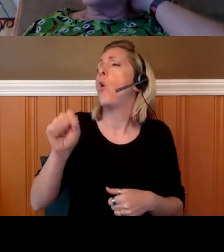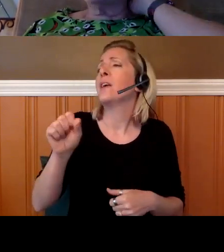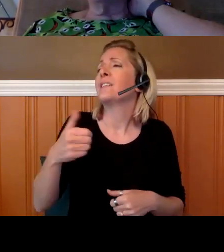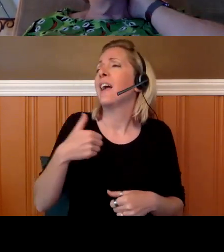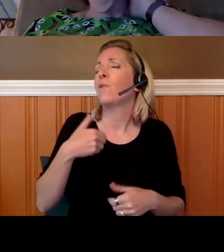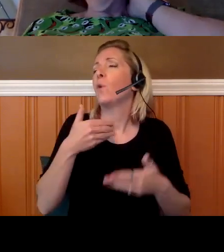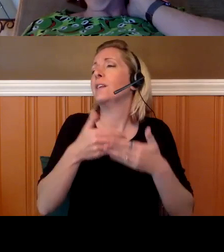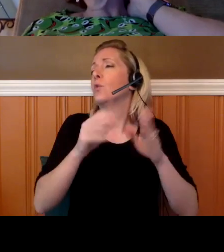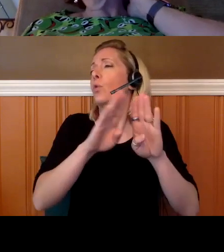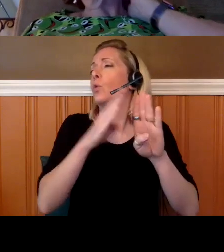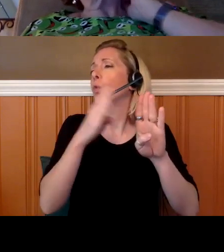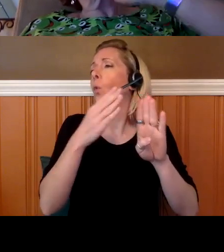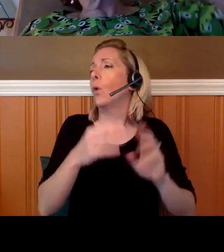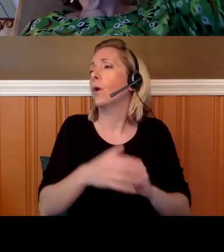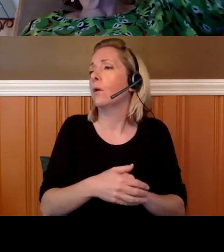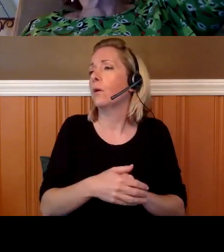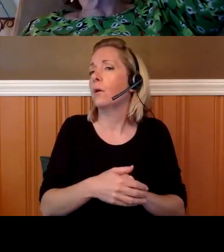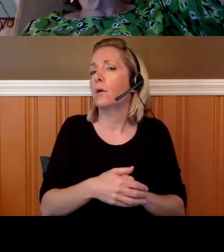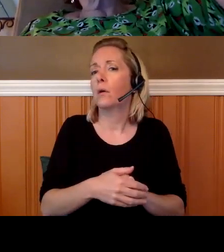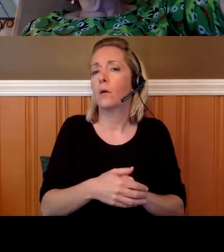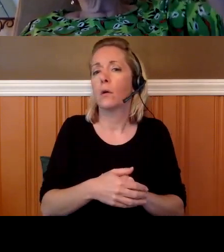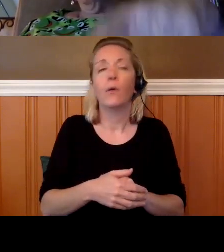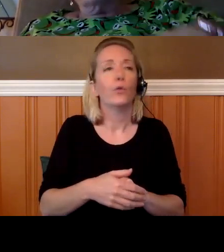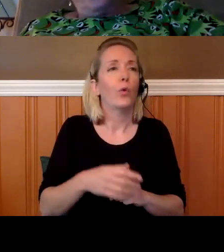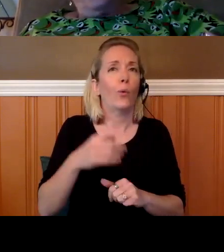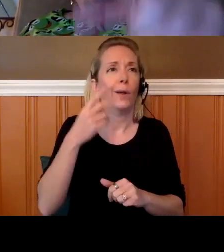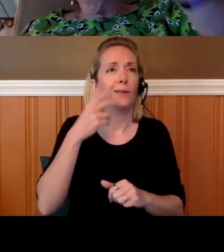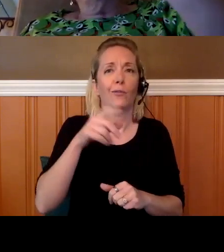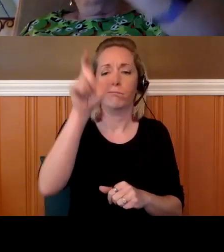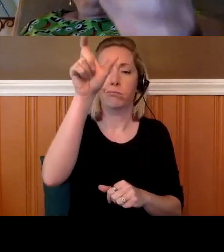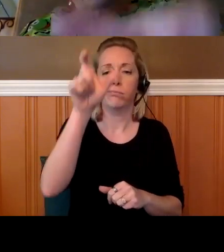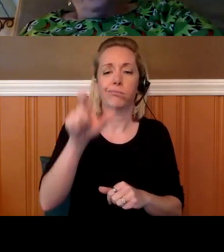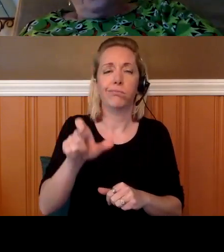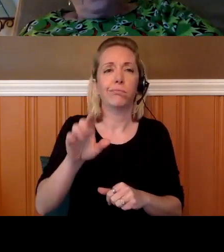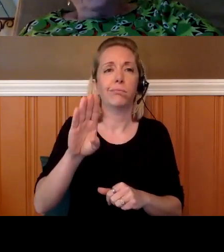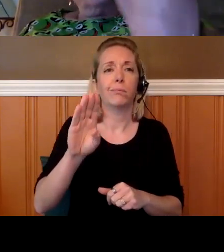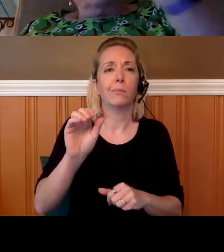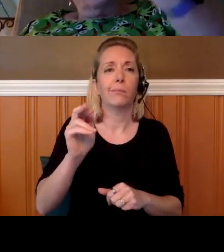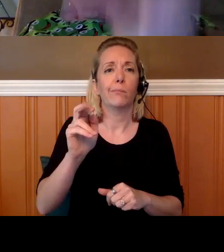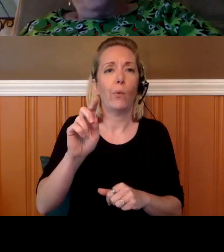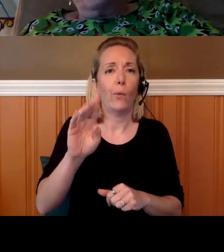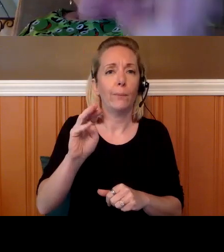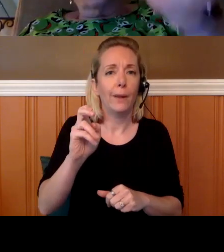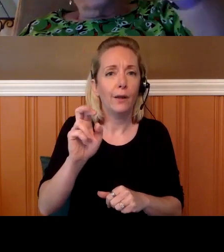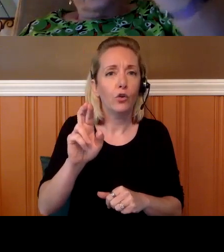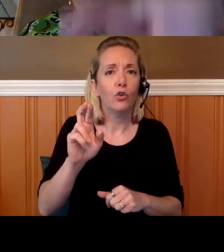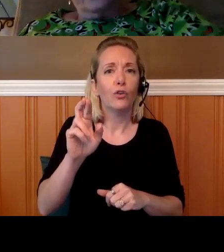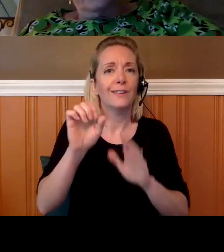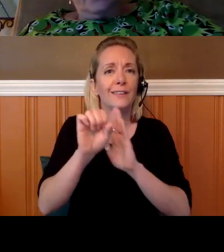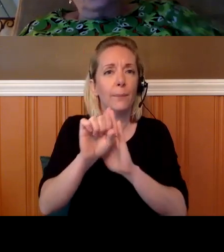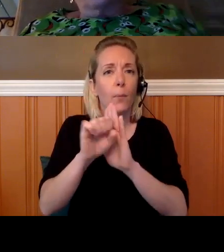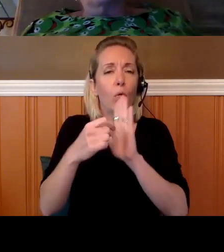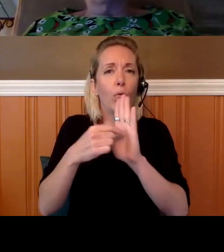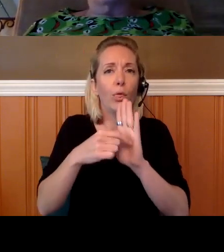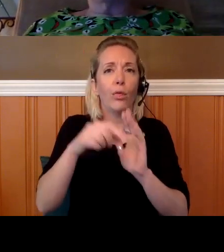by the door. And so there's a line of, board maker picture symbols by the door. This is the schedule for the day. Never